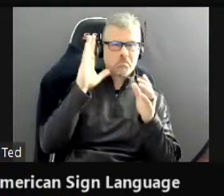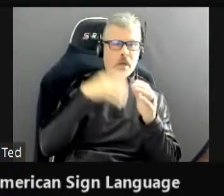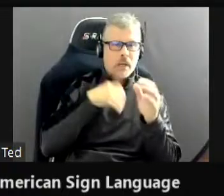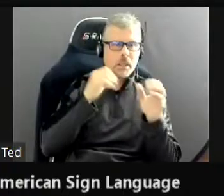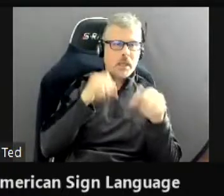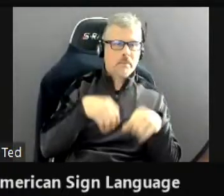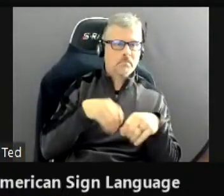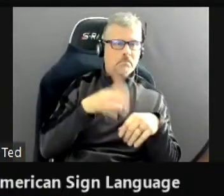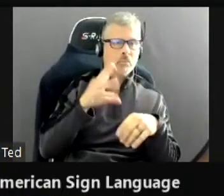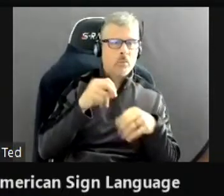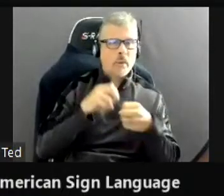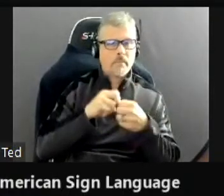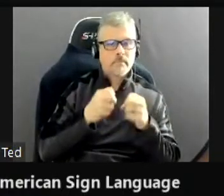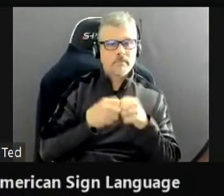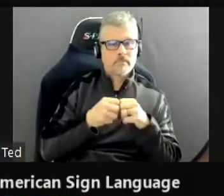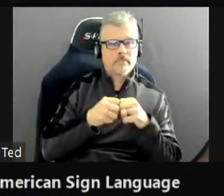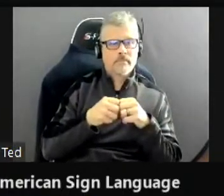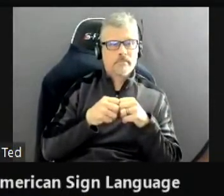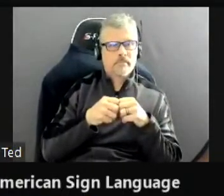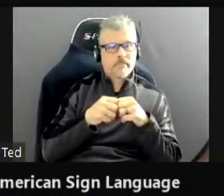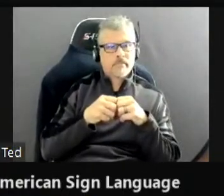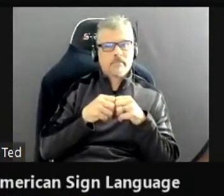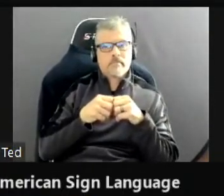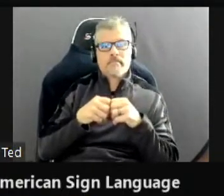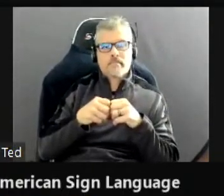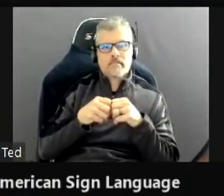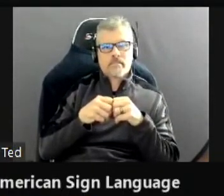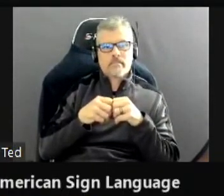problem. All right.